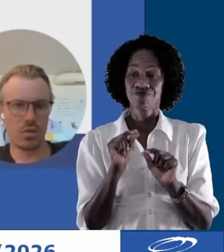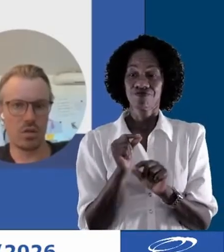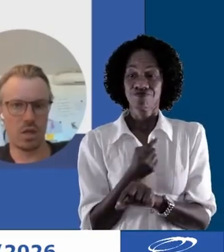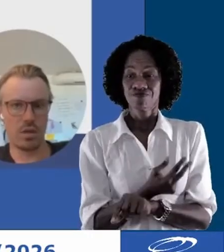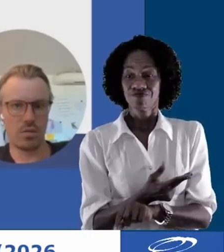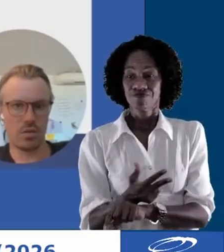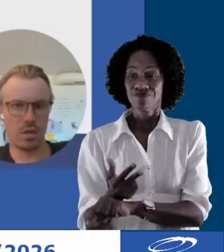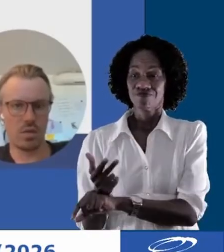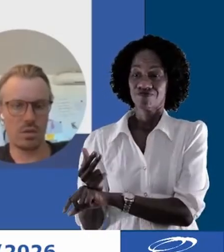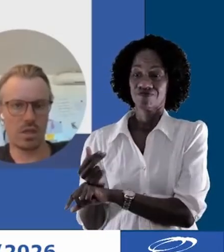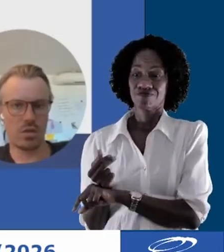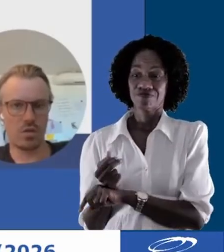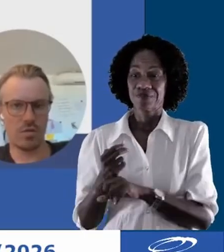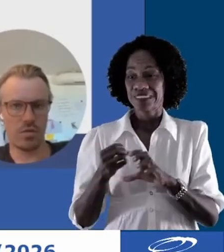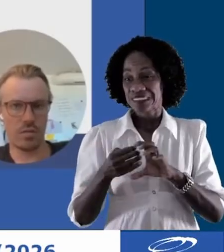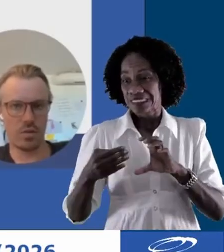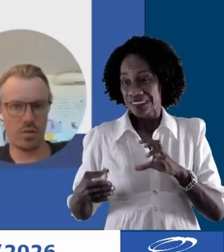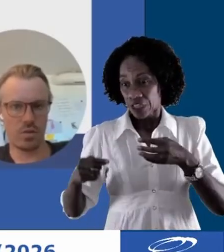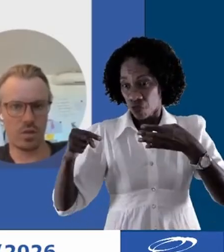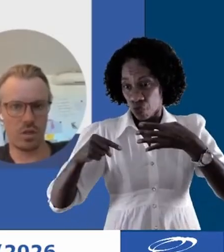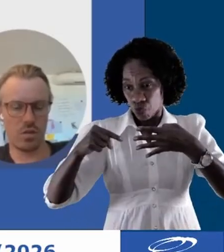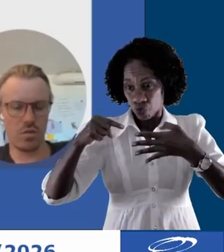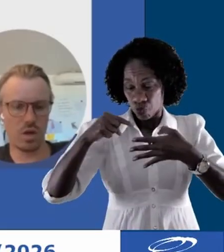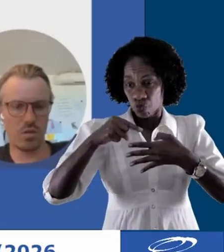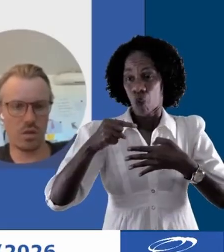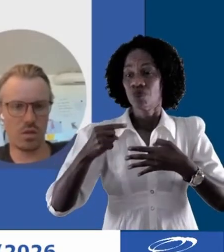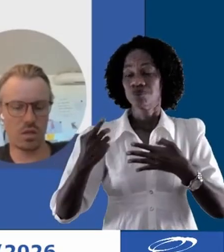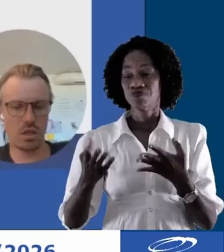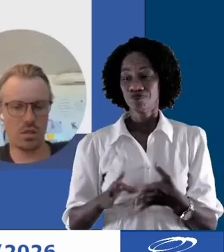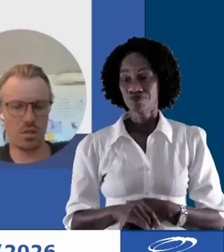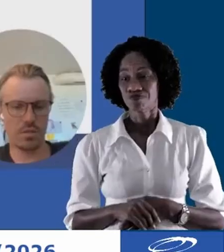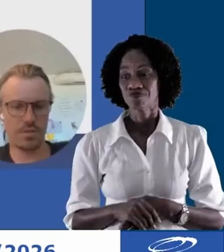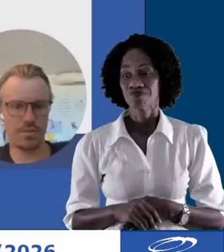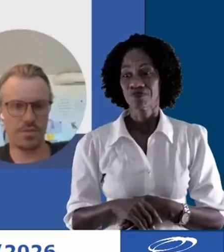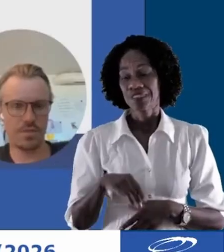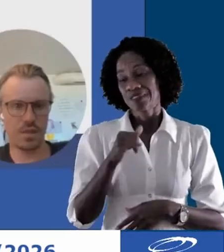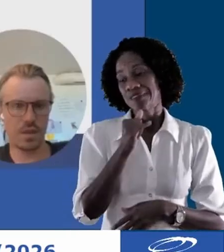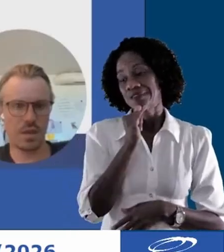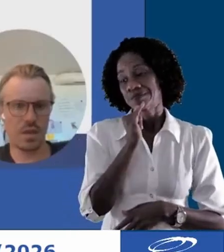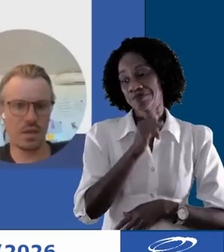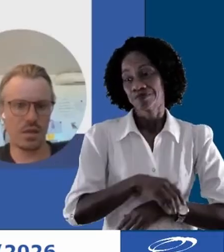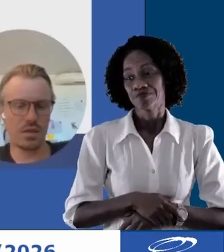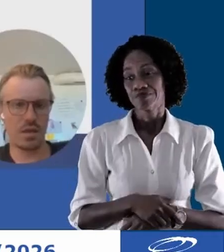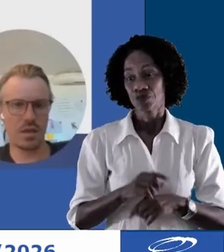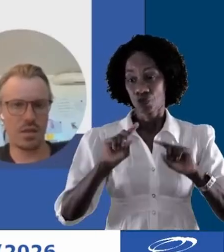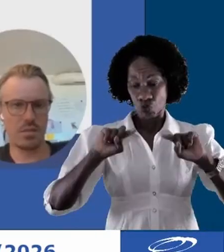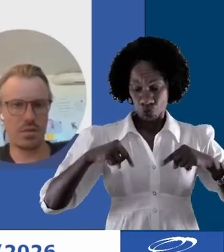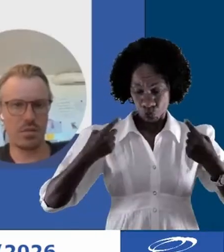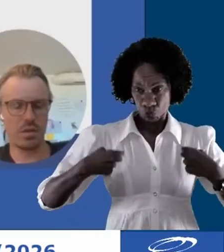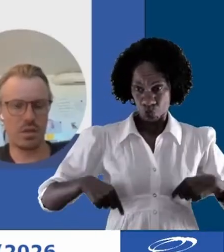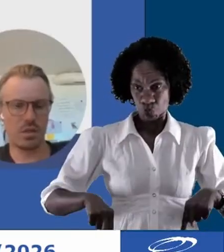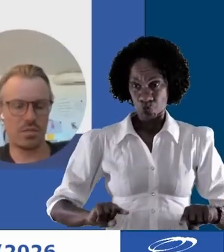are we talking about? Can we expect uniform bone concentration throughout the skeleton? The next thing is the